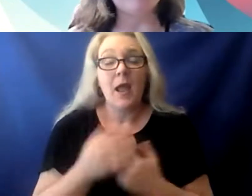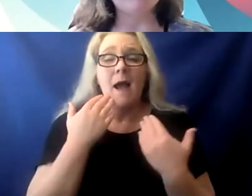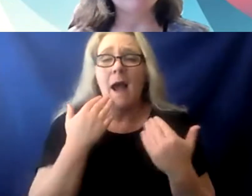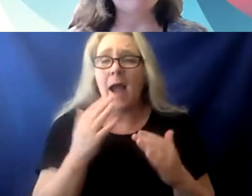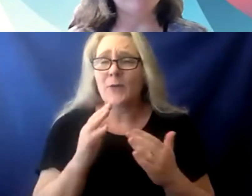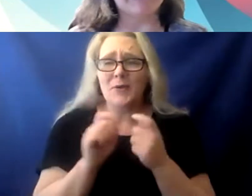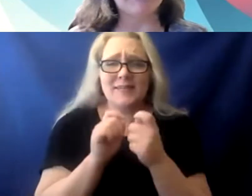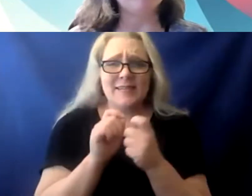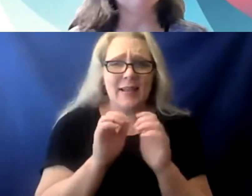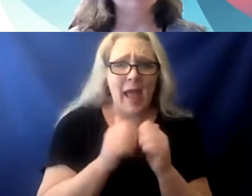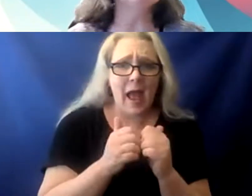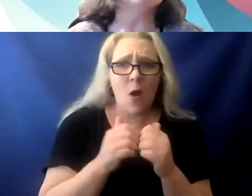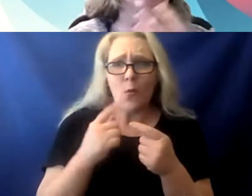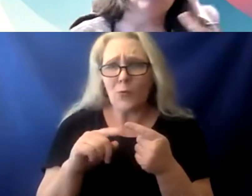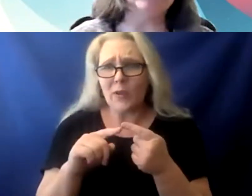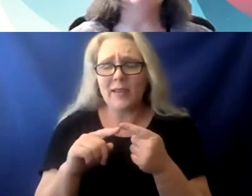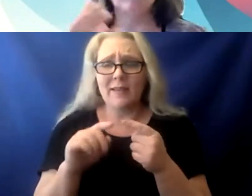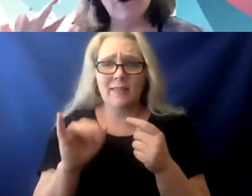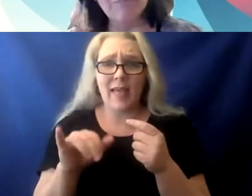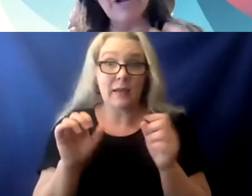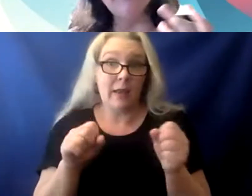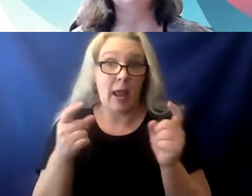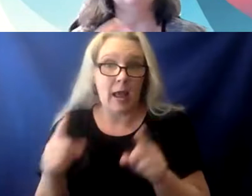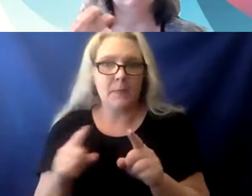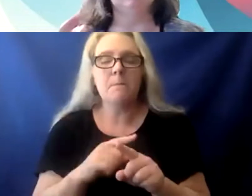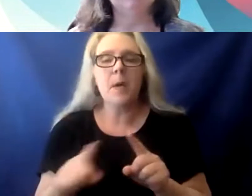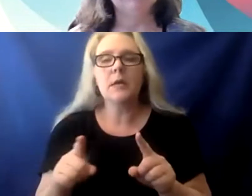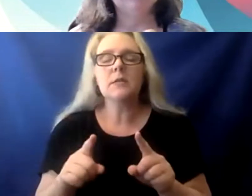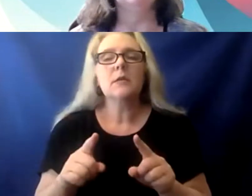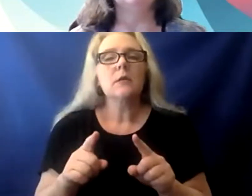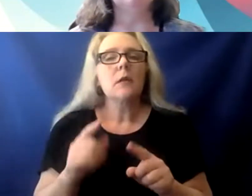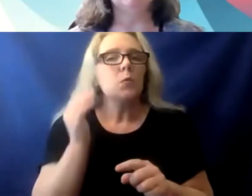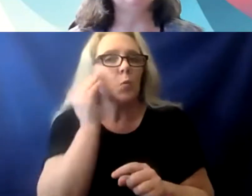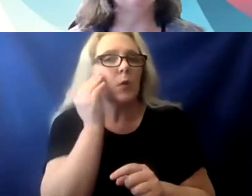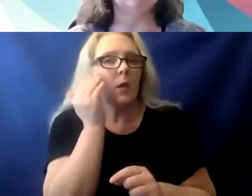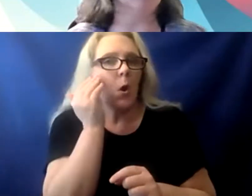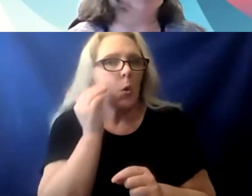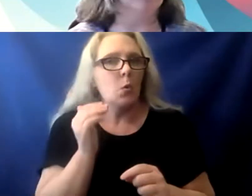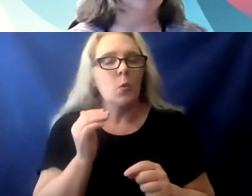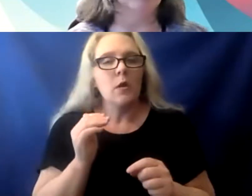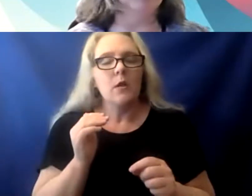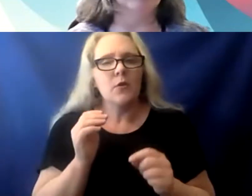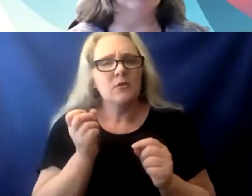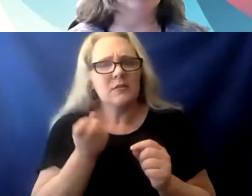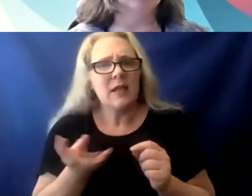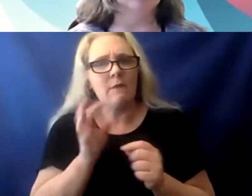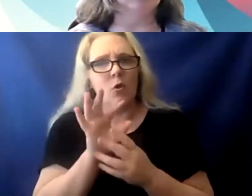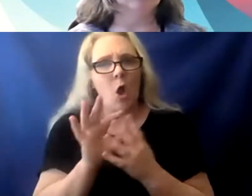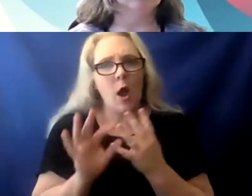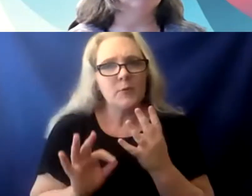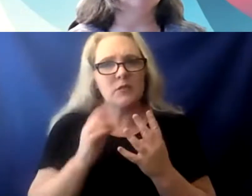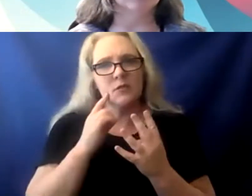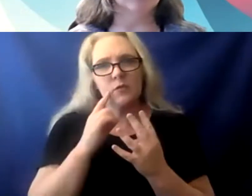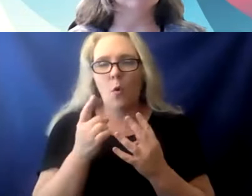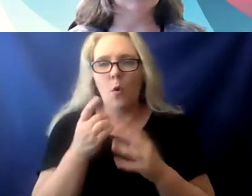when we might be able to make that happen, but we are mindful of lots of different options for improvement over the future.